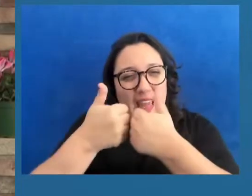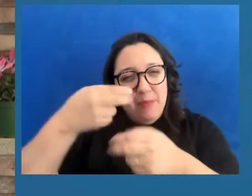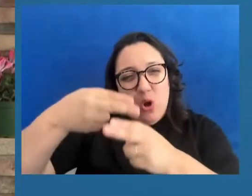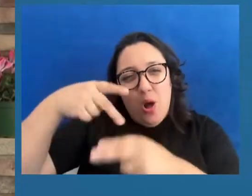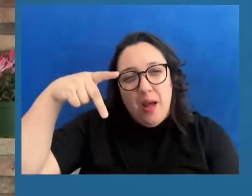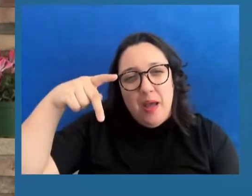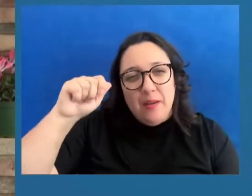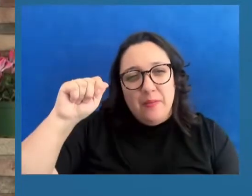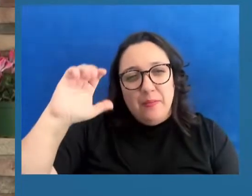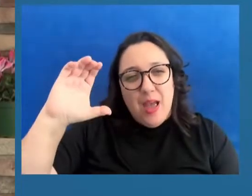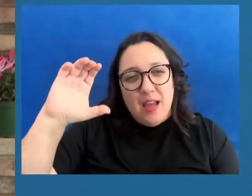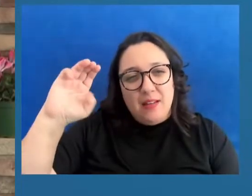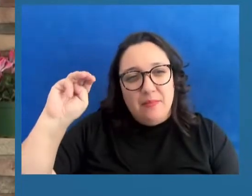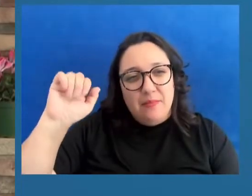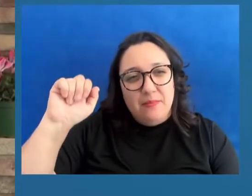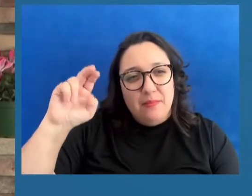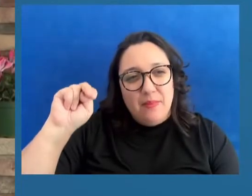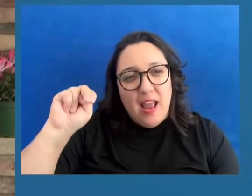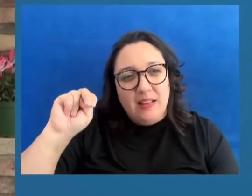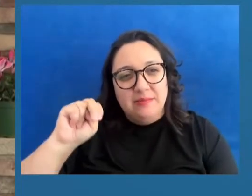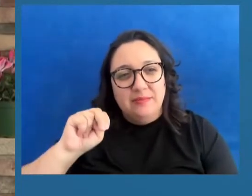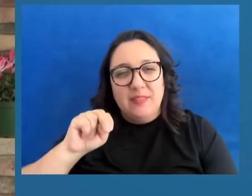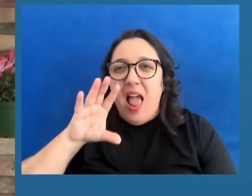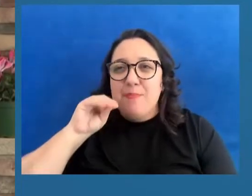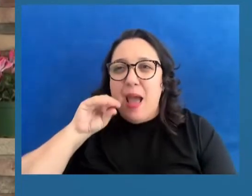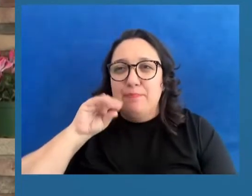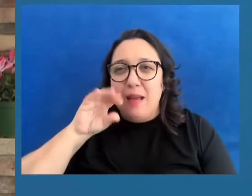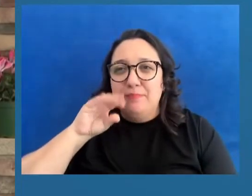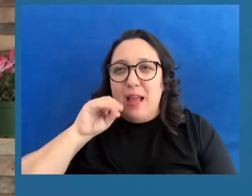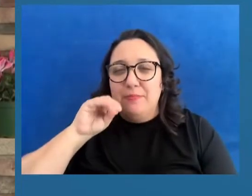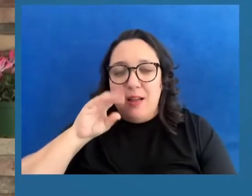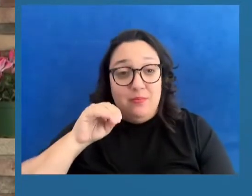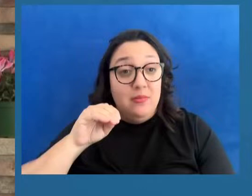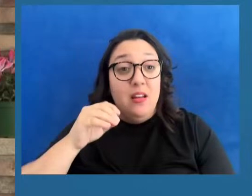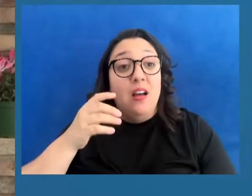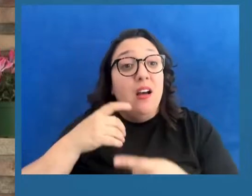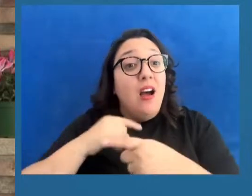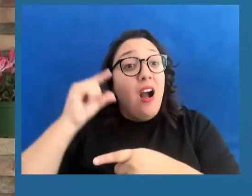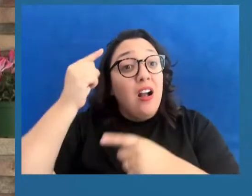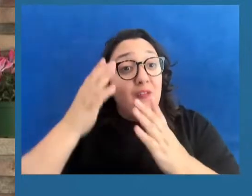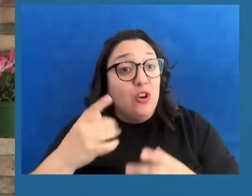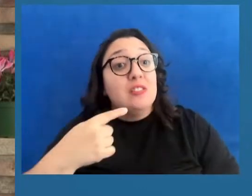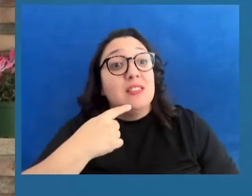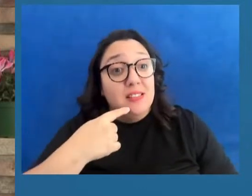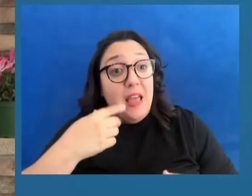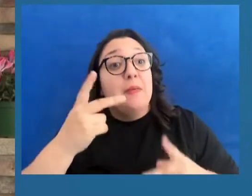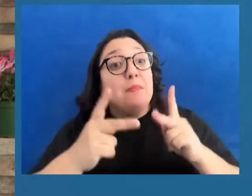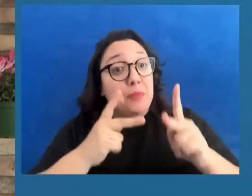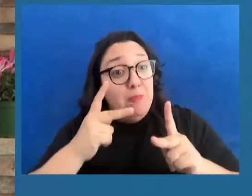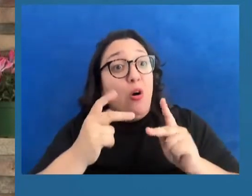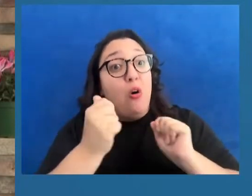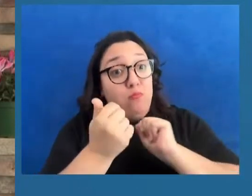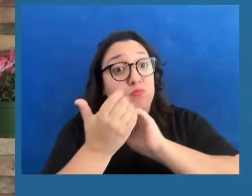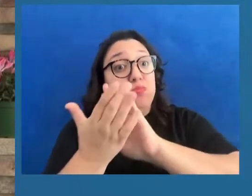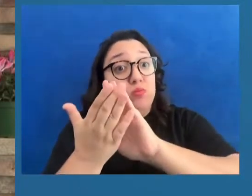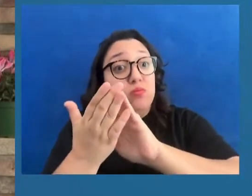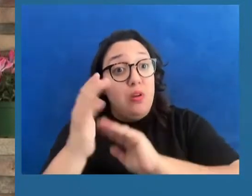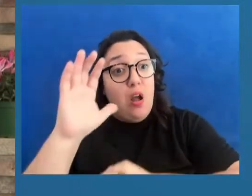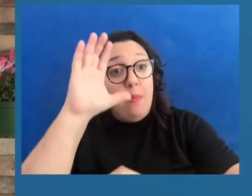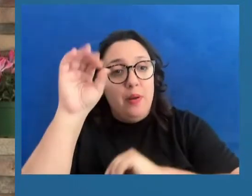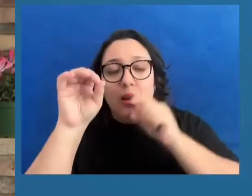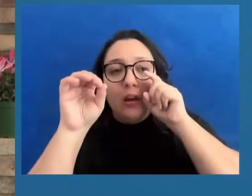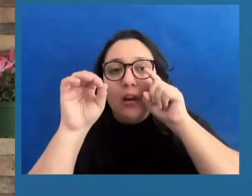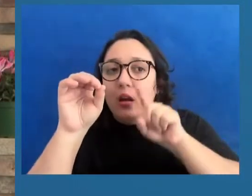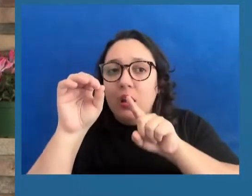have in our country, and the governor mentioned this, is a Pac-Man approach in which we have individuals that are actually not individuals,